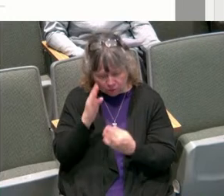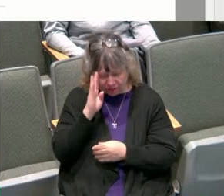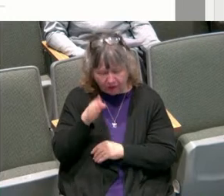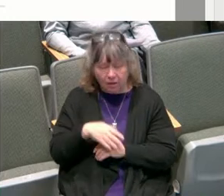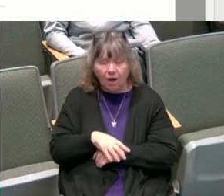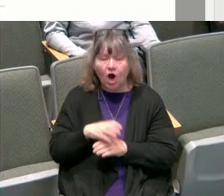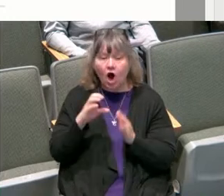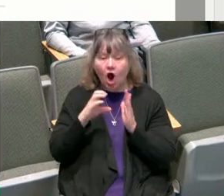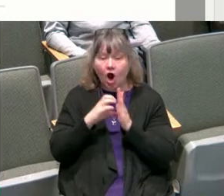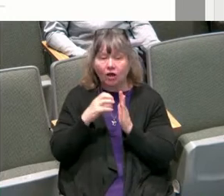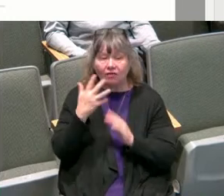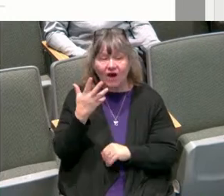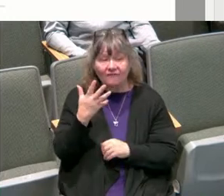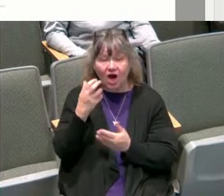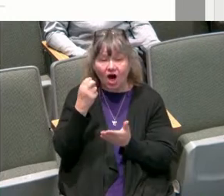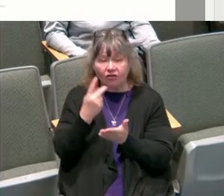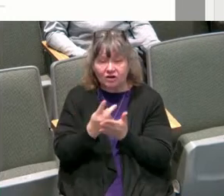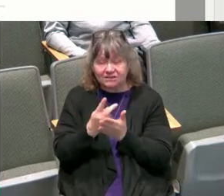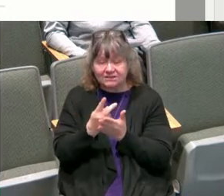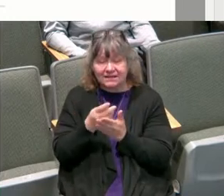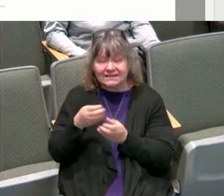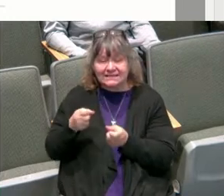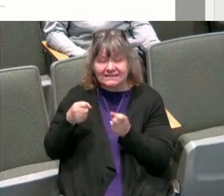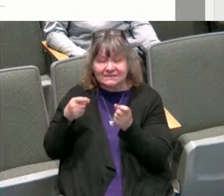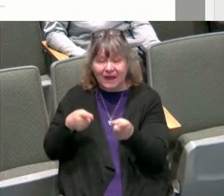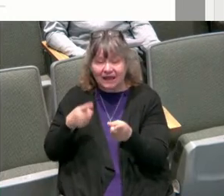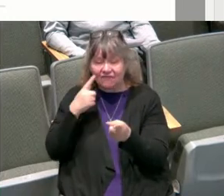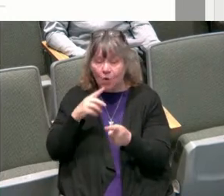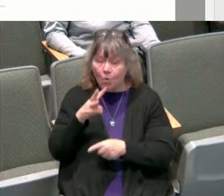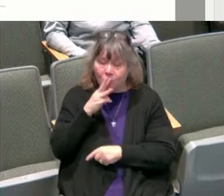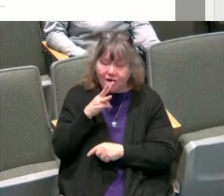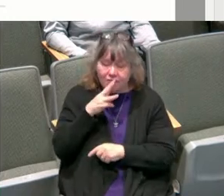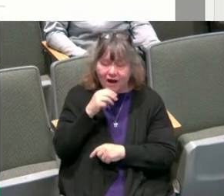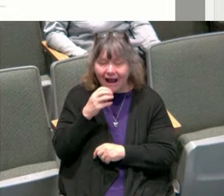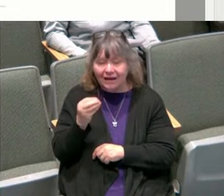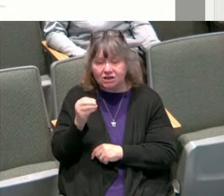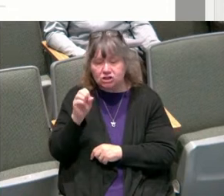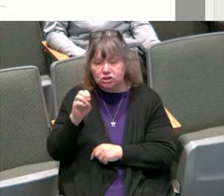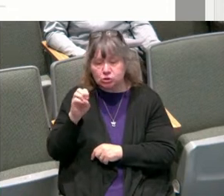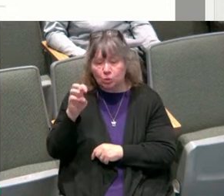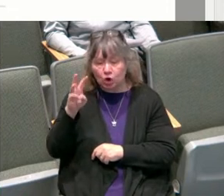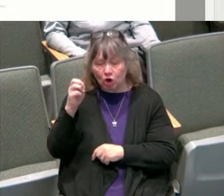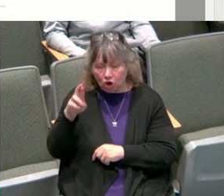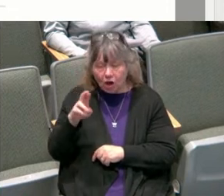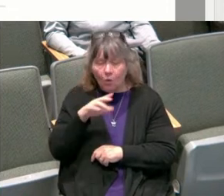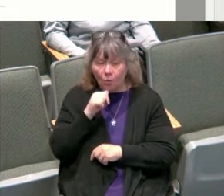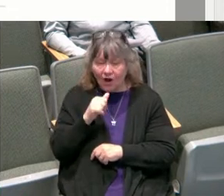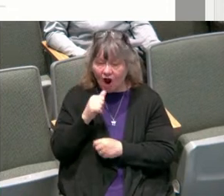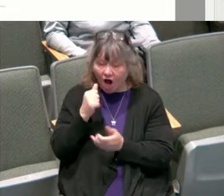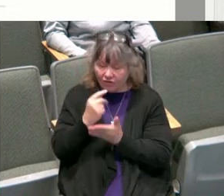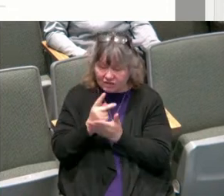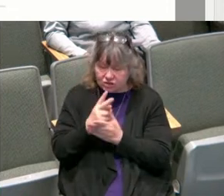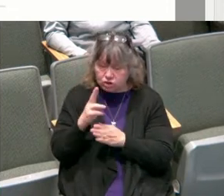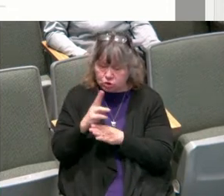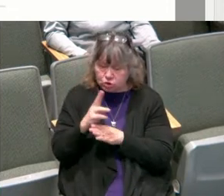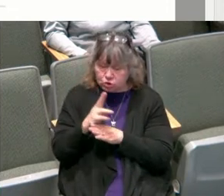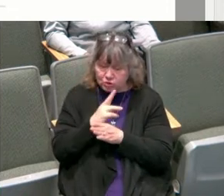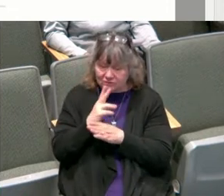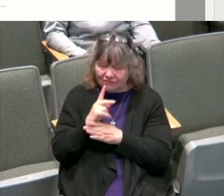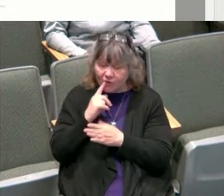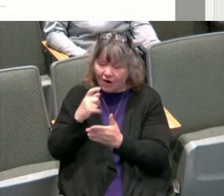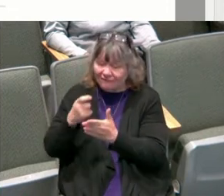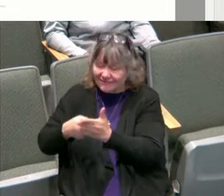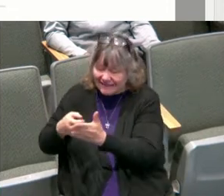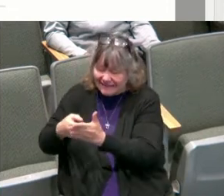Article 5 authorizes spending levels for the water and sewer Enterprises where operations are supported completely from user fees charged to